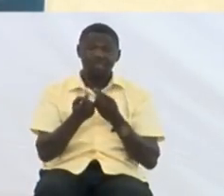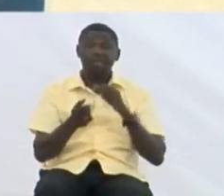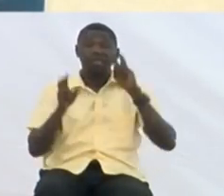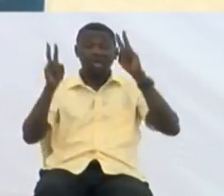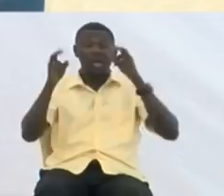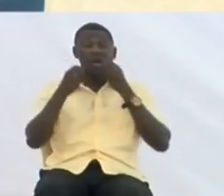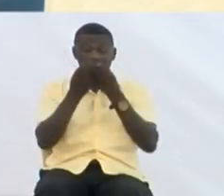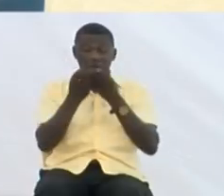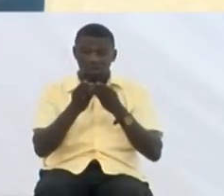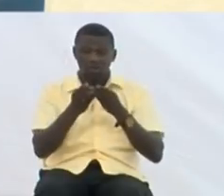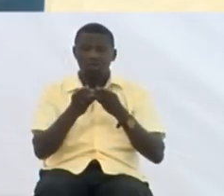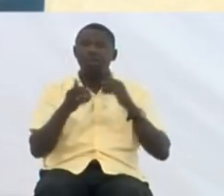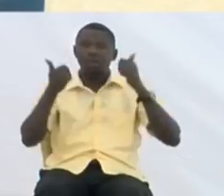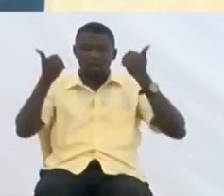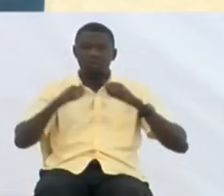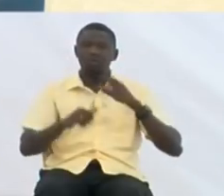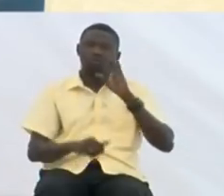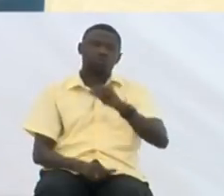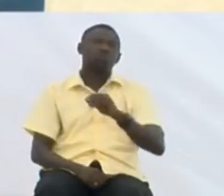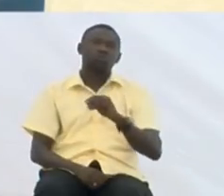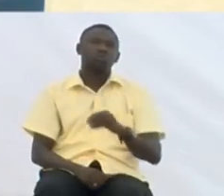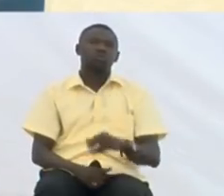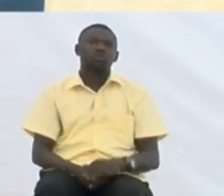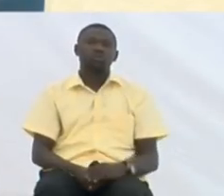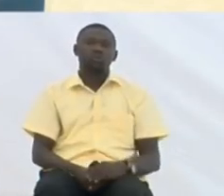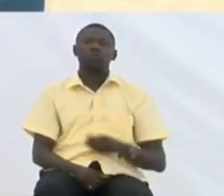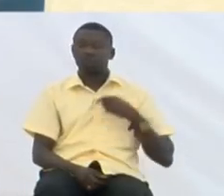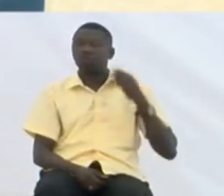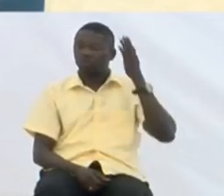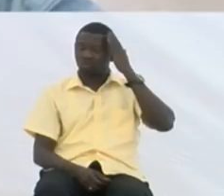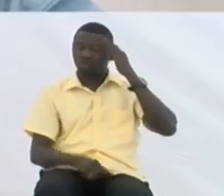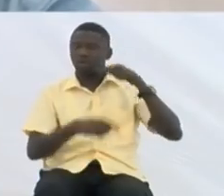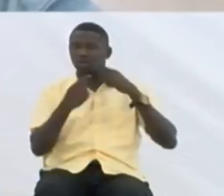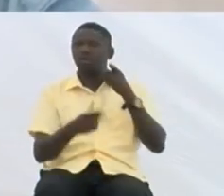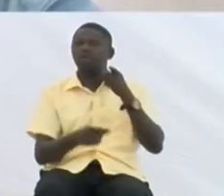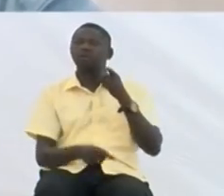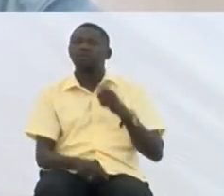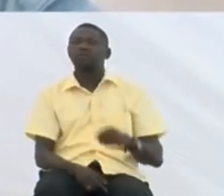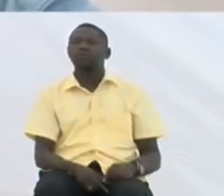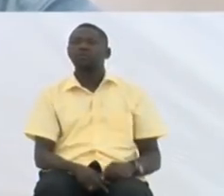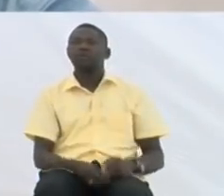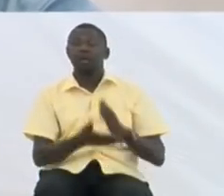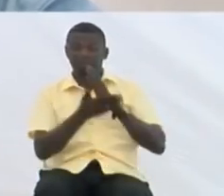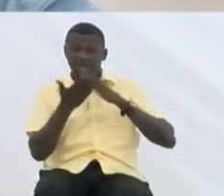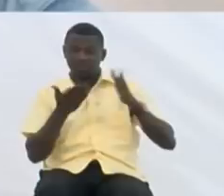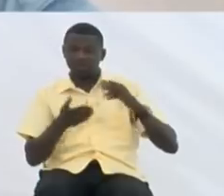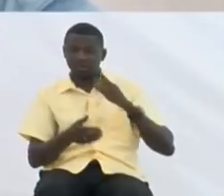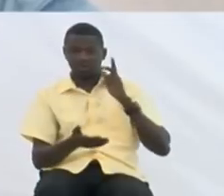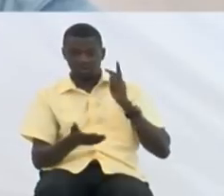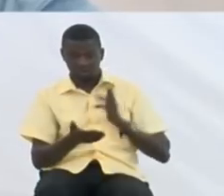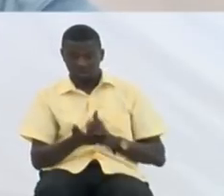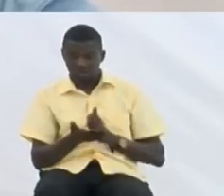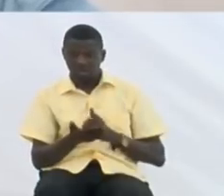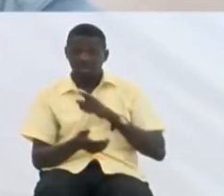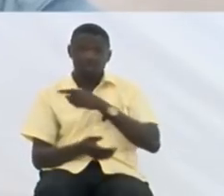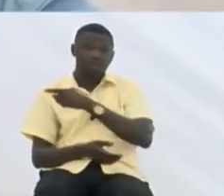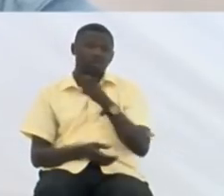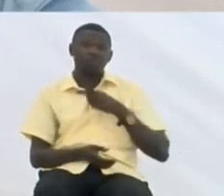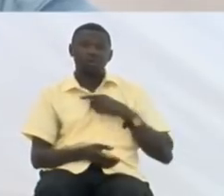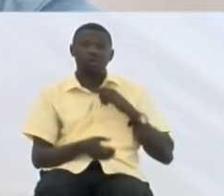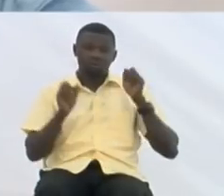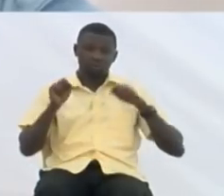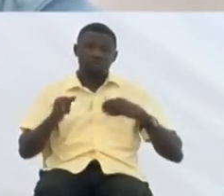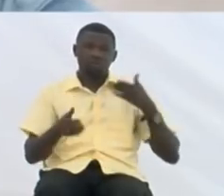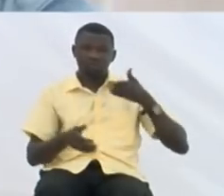takes place. We are also aware of that. Apart from the fact that they were able to come to